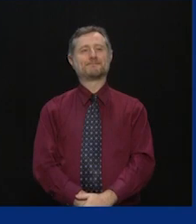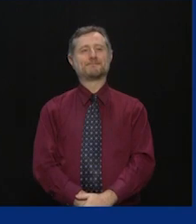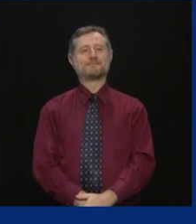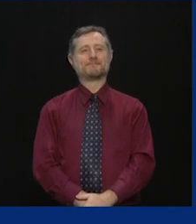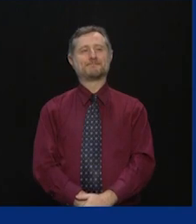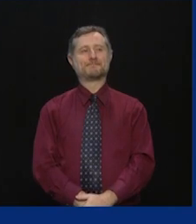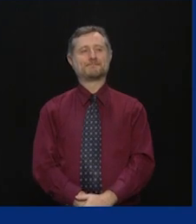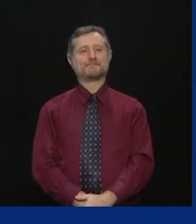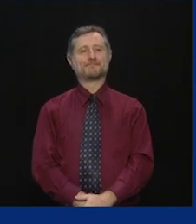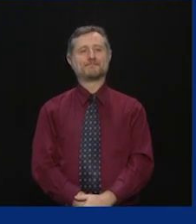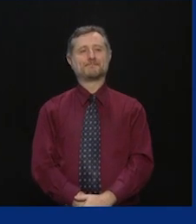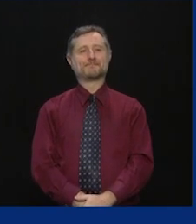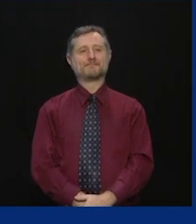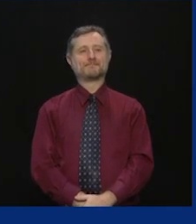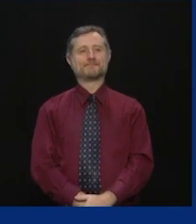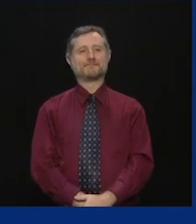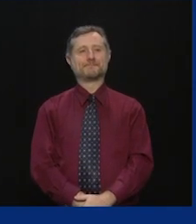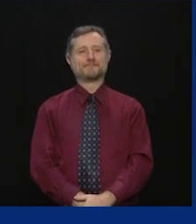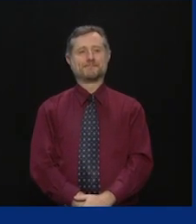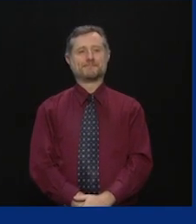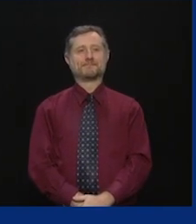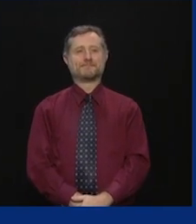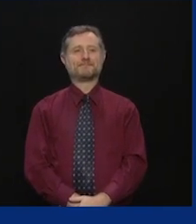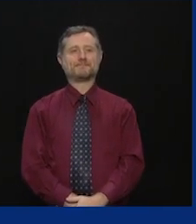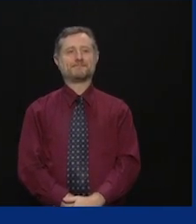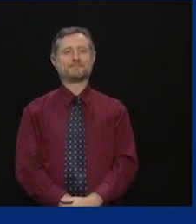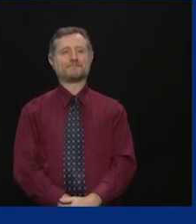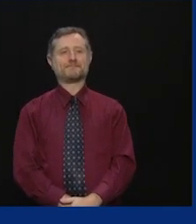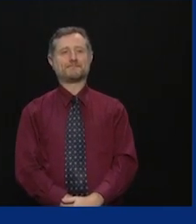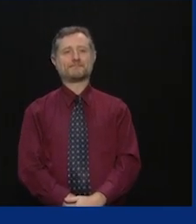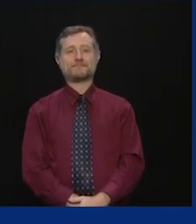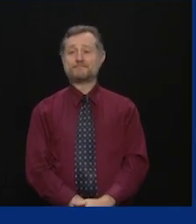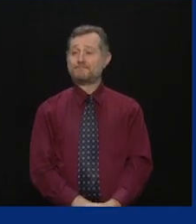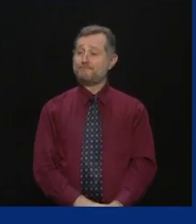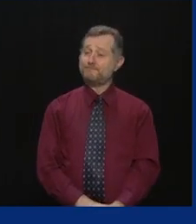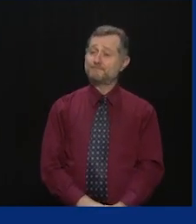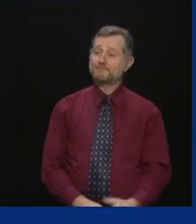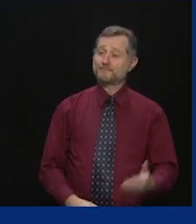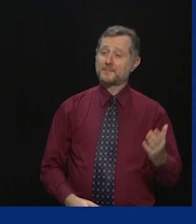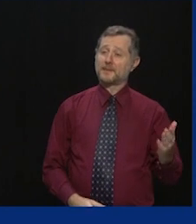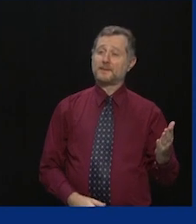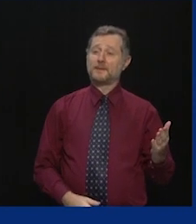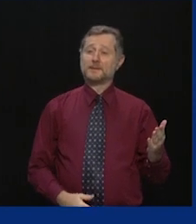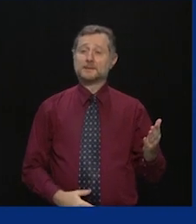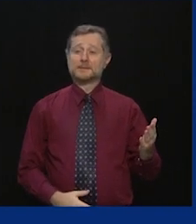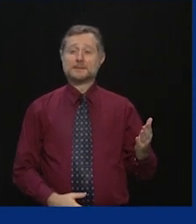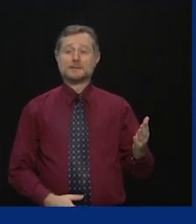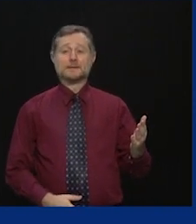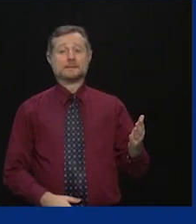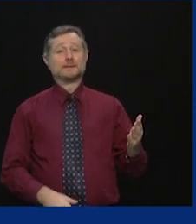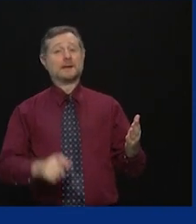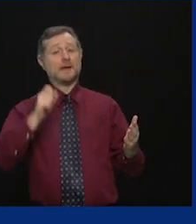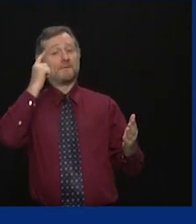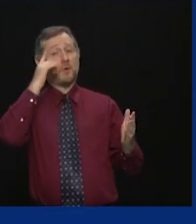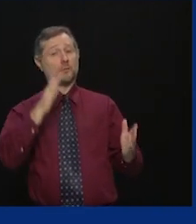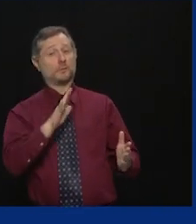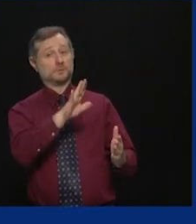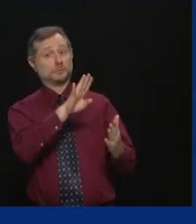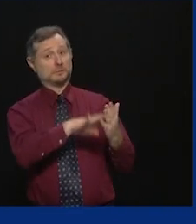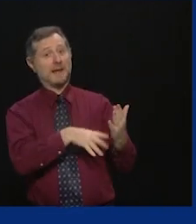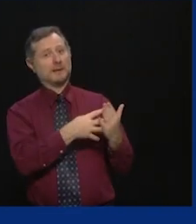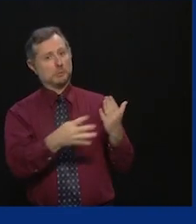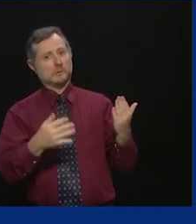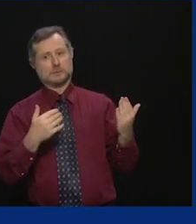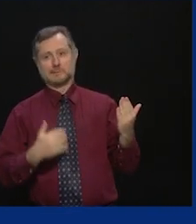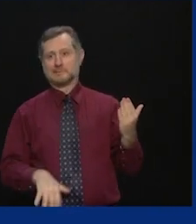Thanks, County Exec. I'll get back to you in a second. First of all, I'm going to batting cleanup. I'm trying to be mindful of the governor's schedule. I'm going to start with Governor Hochul. This is